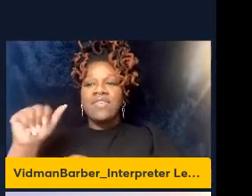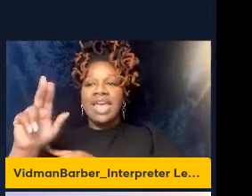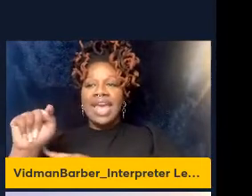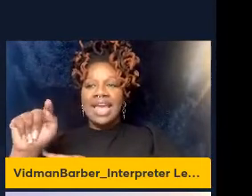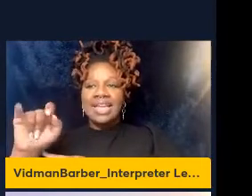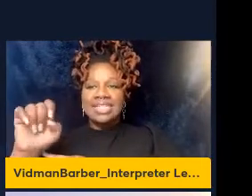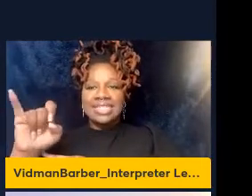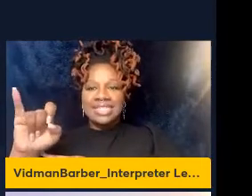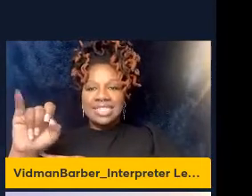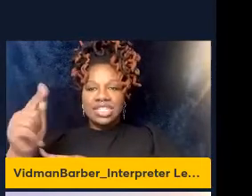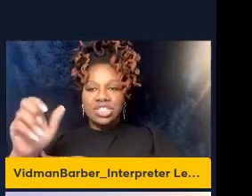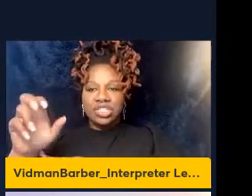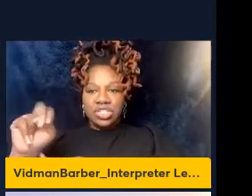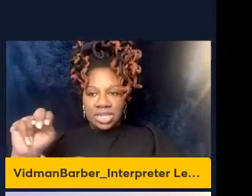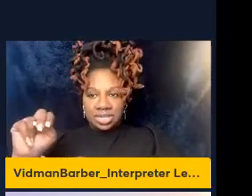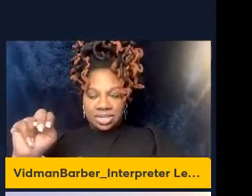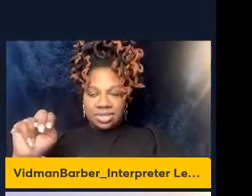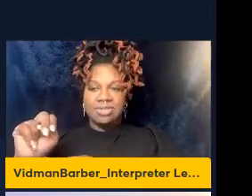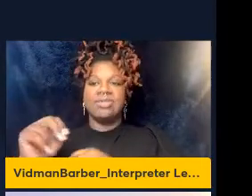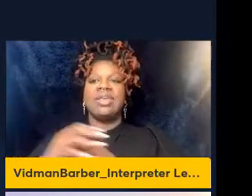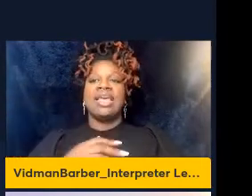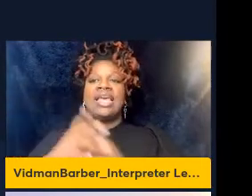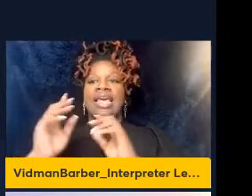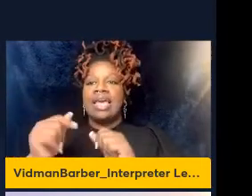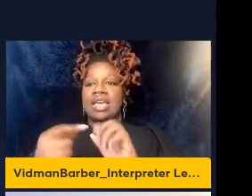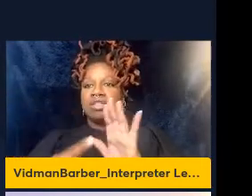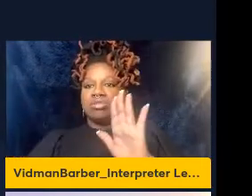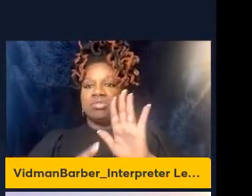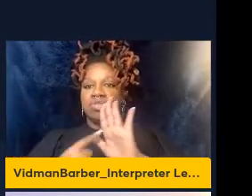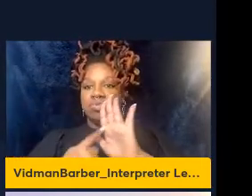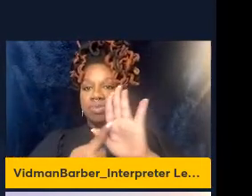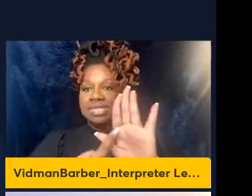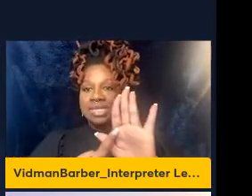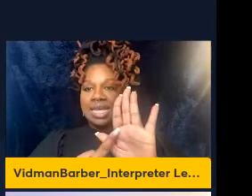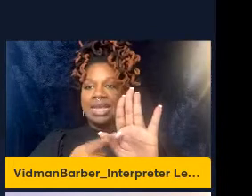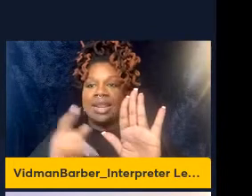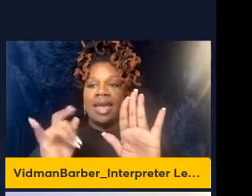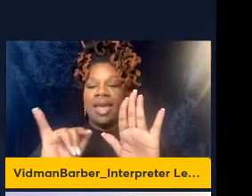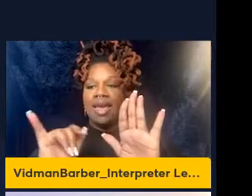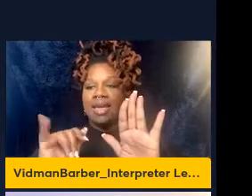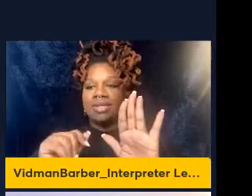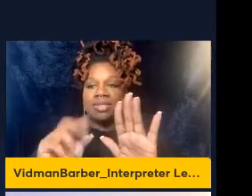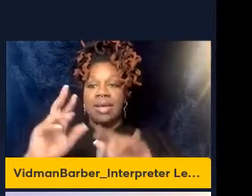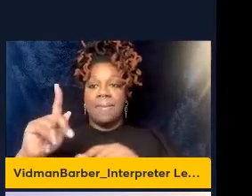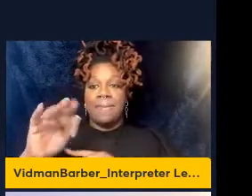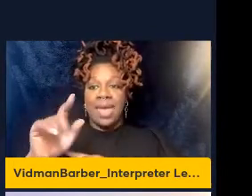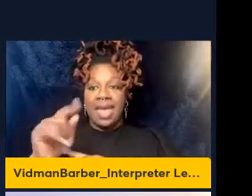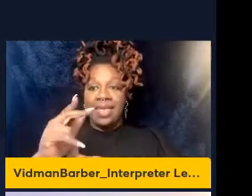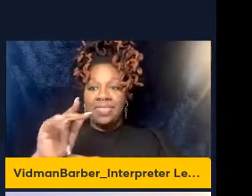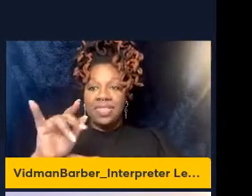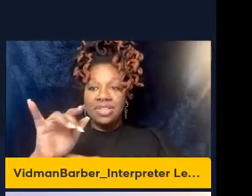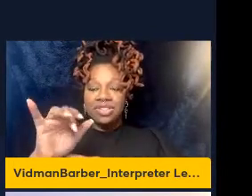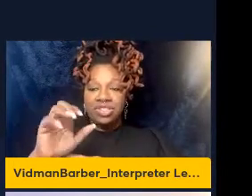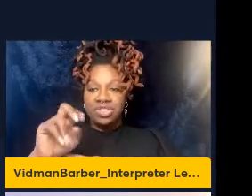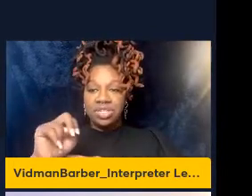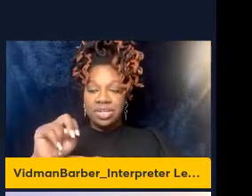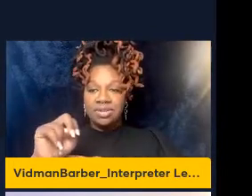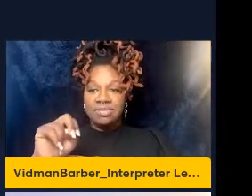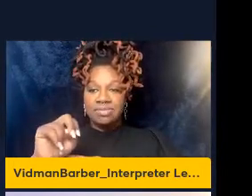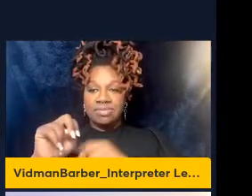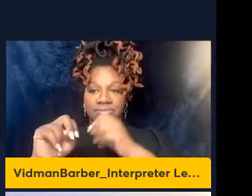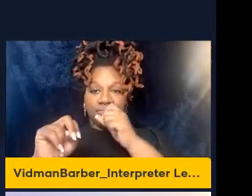autoimmunity. Same thing where it's important to distinguish a particular input when there's an